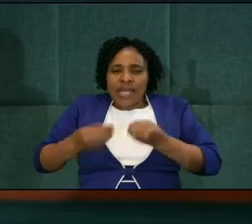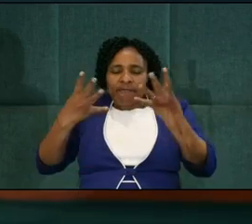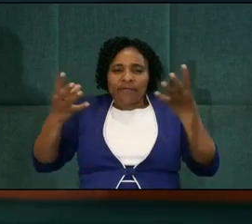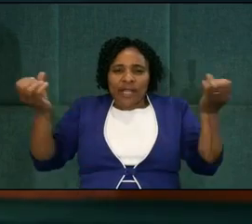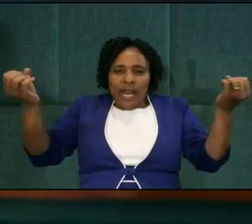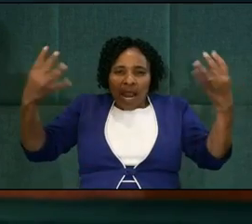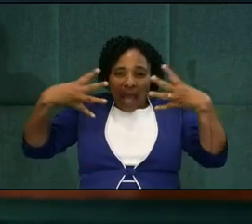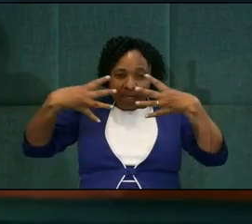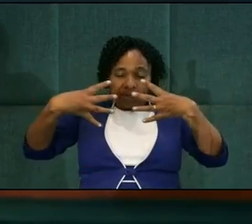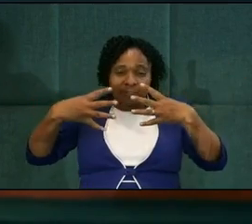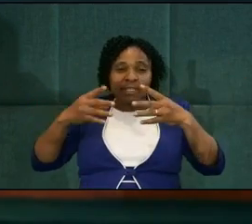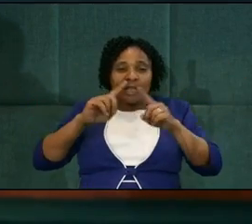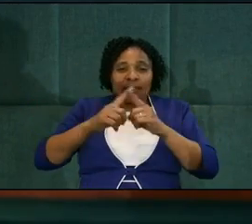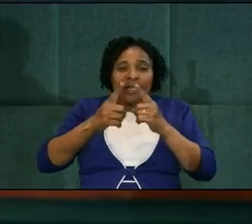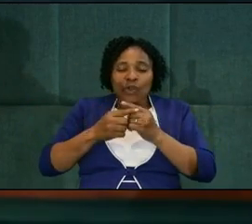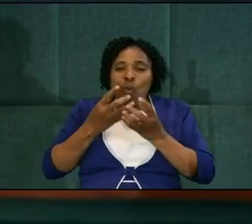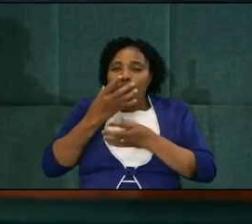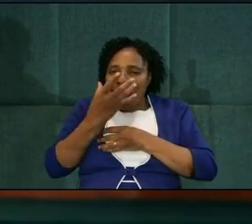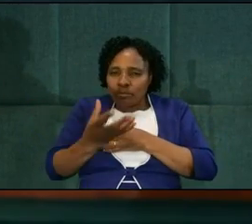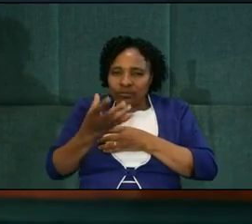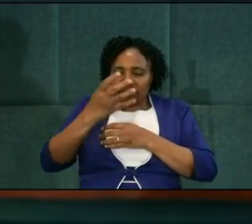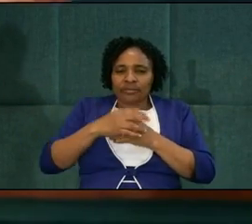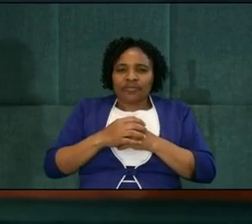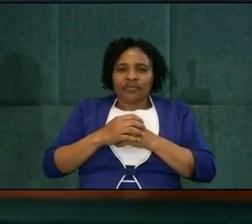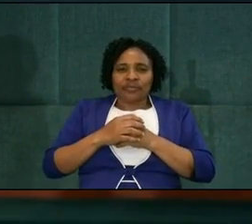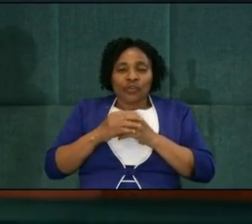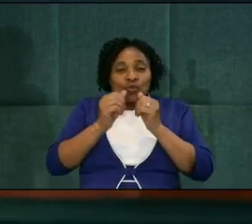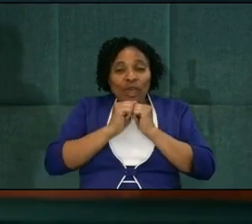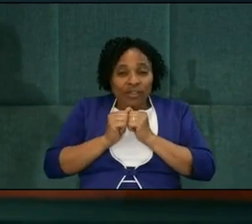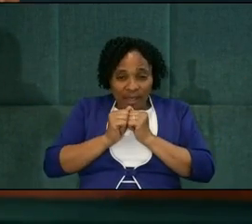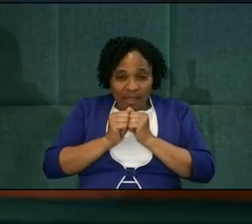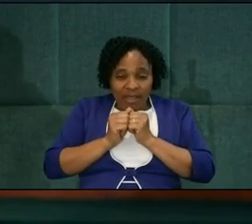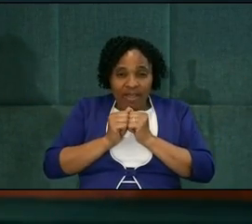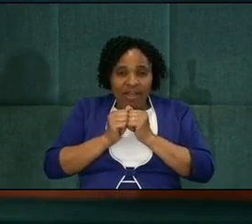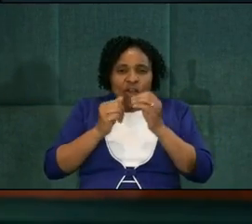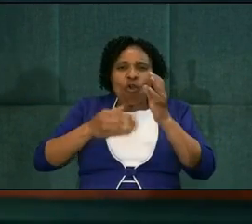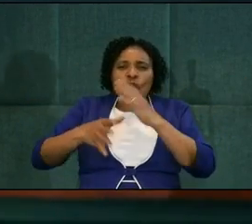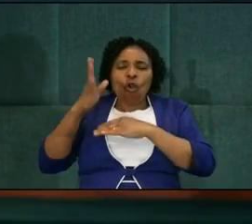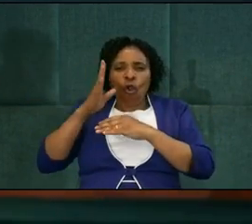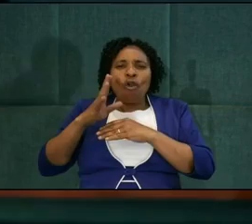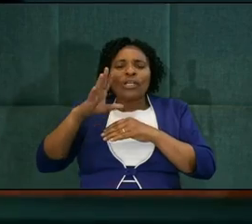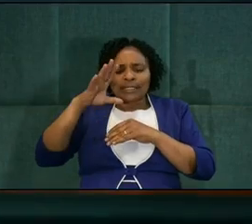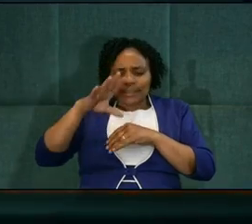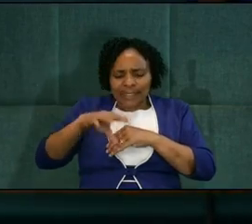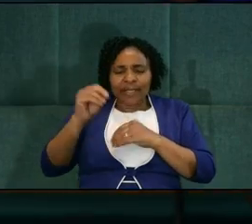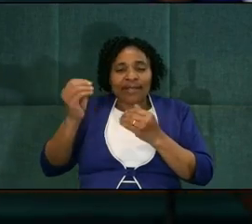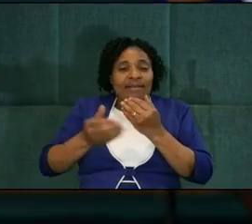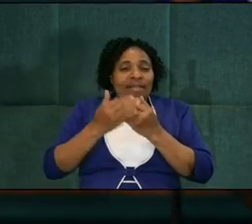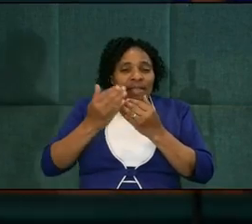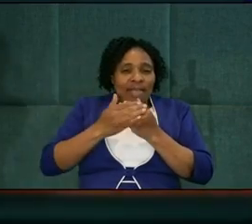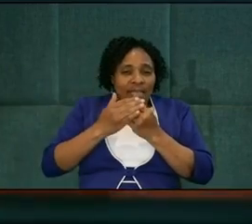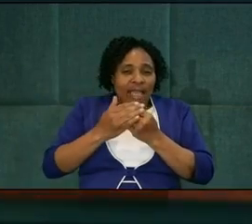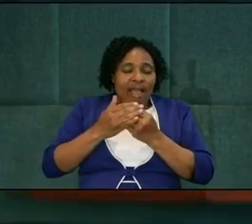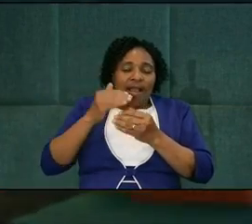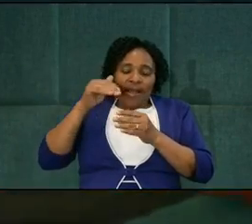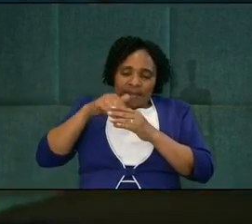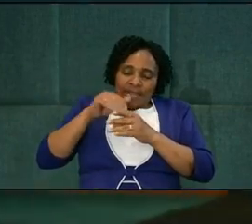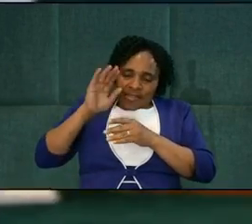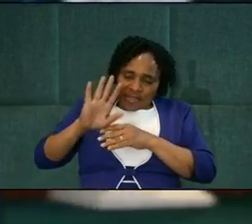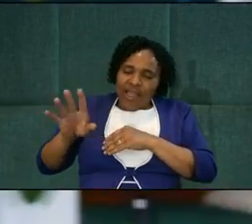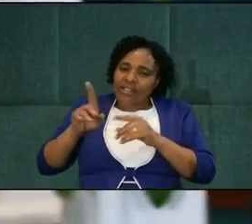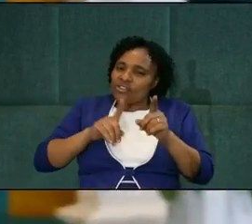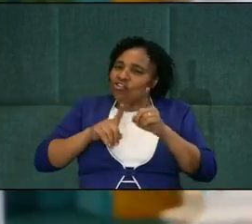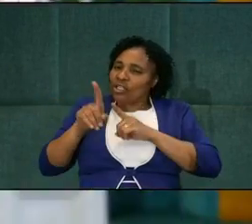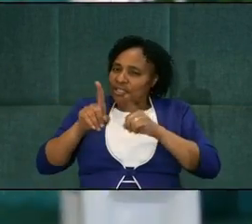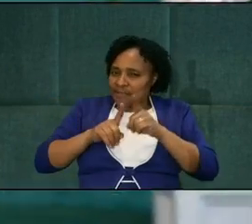light and warmth. Are you with me? God is taking care of them on their